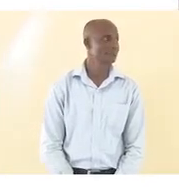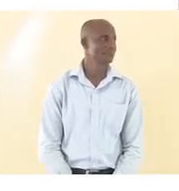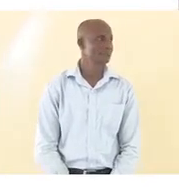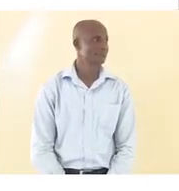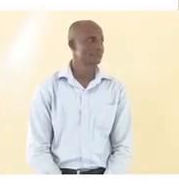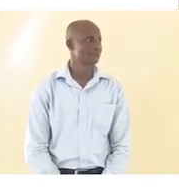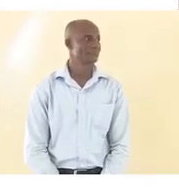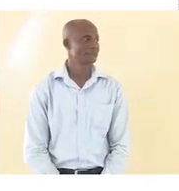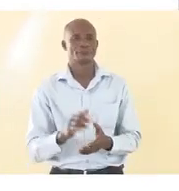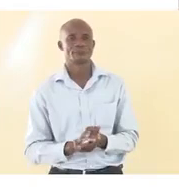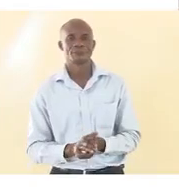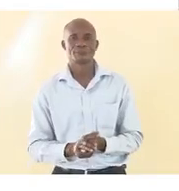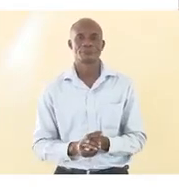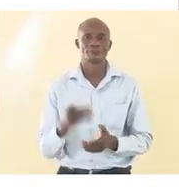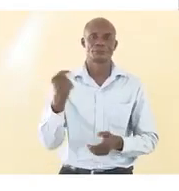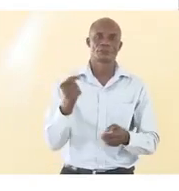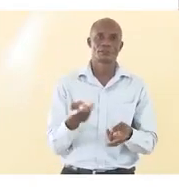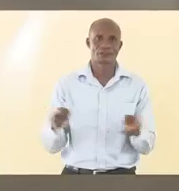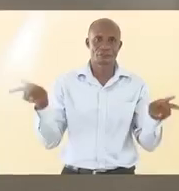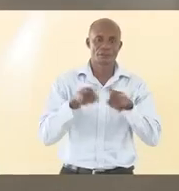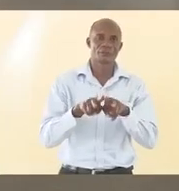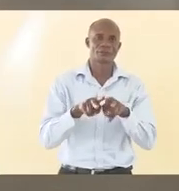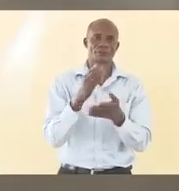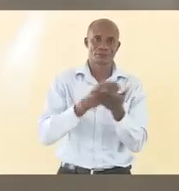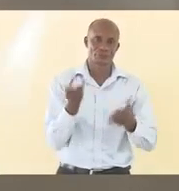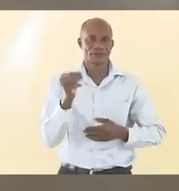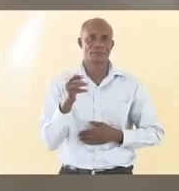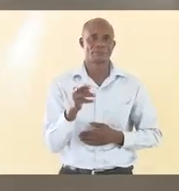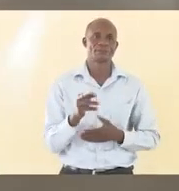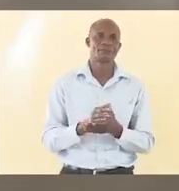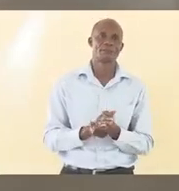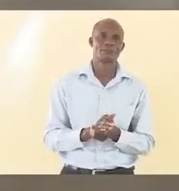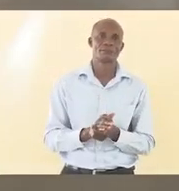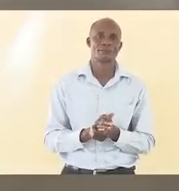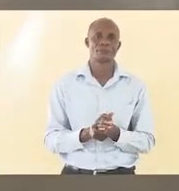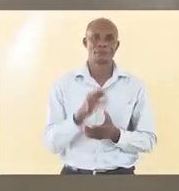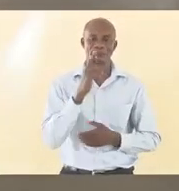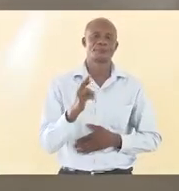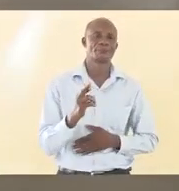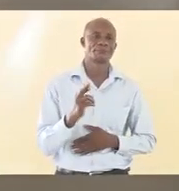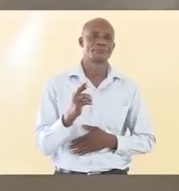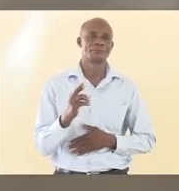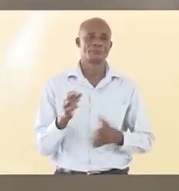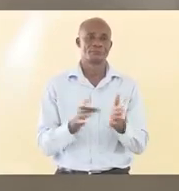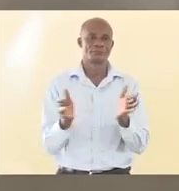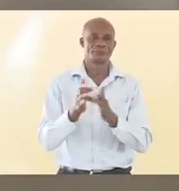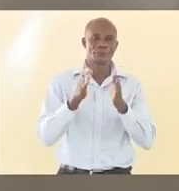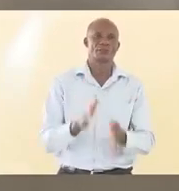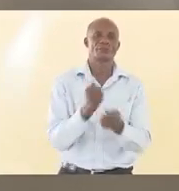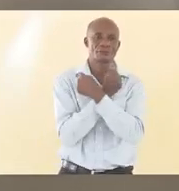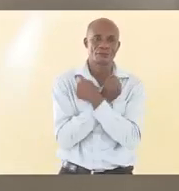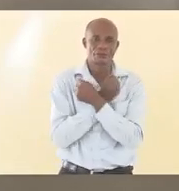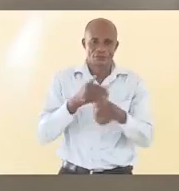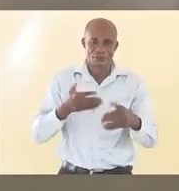Give us a summary. So the values, some of them that readily come to mind are Christian